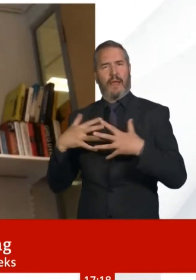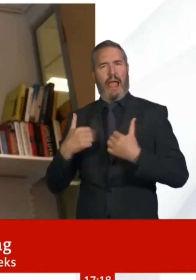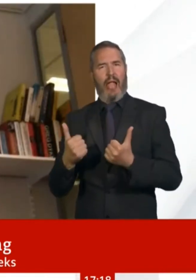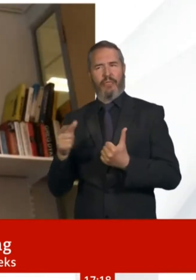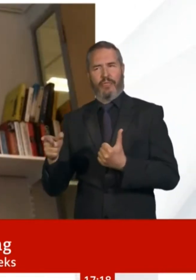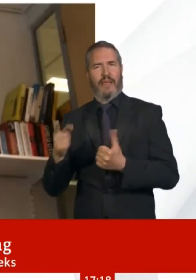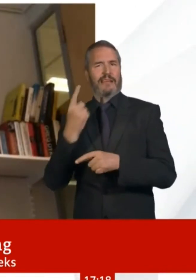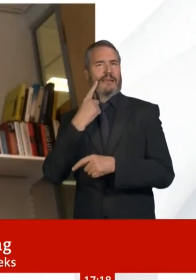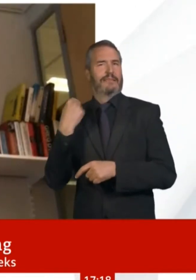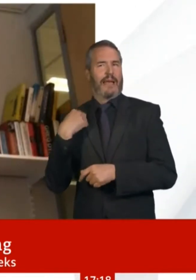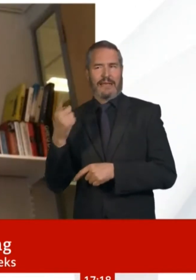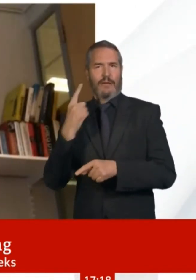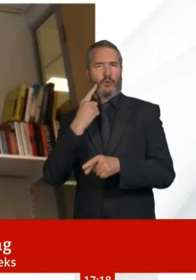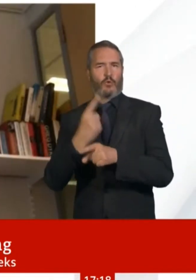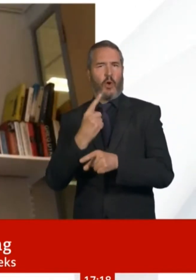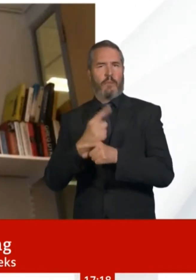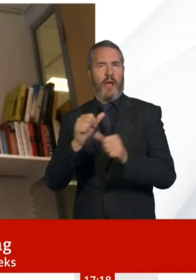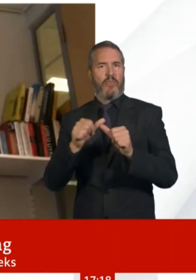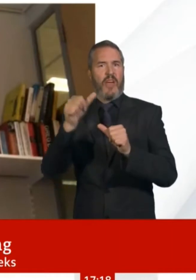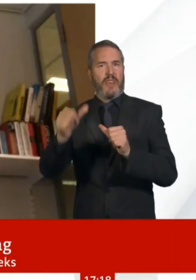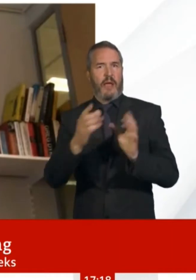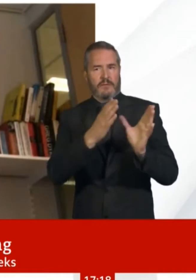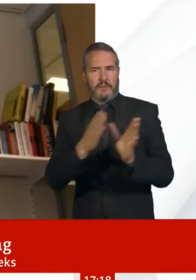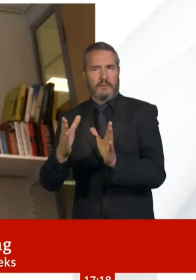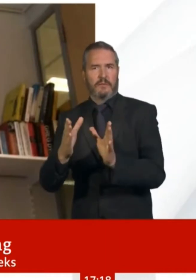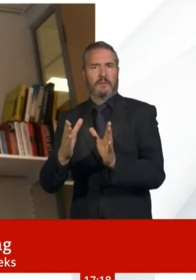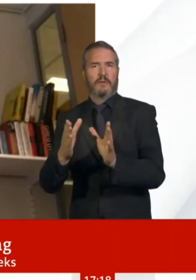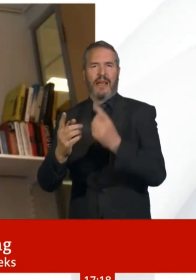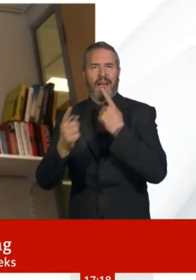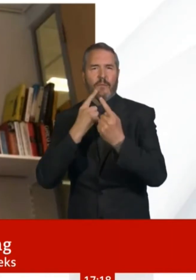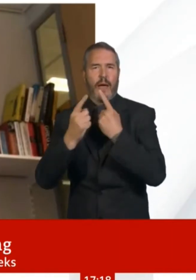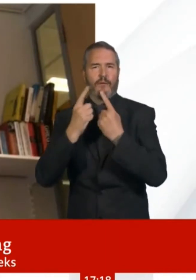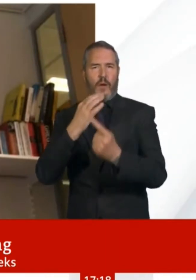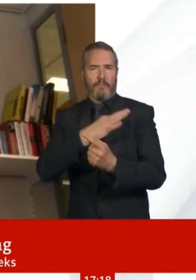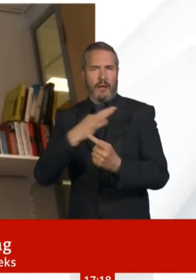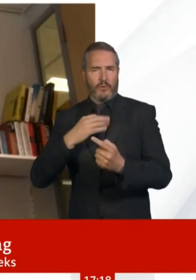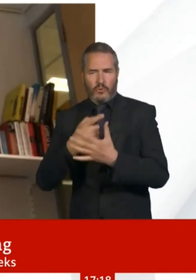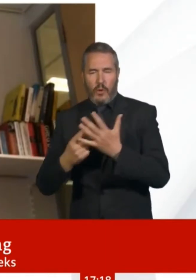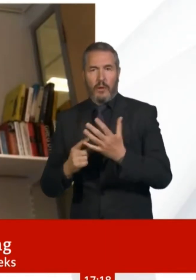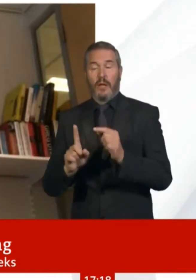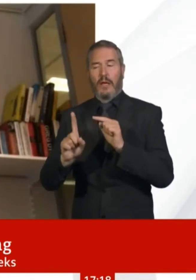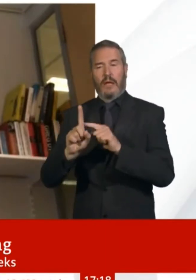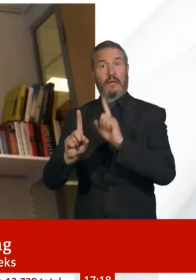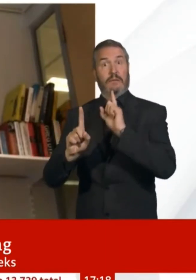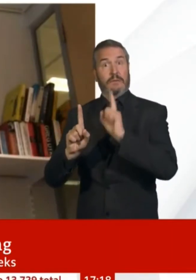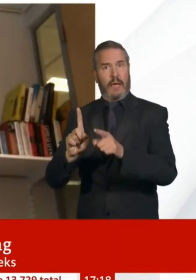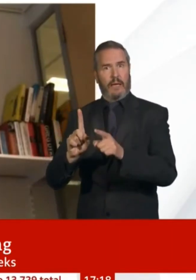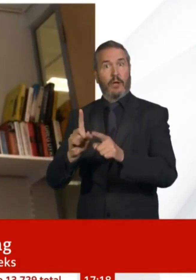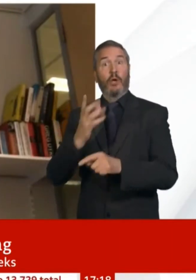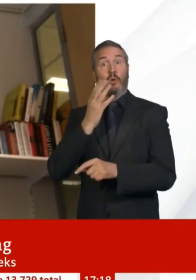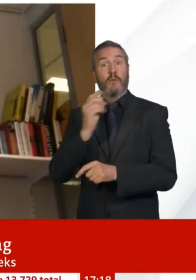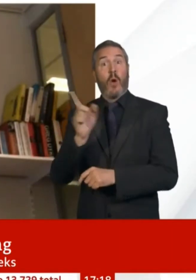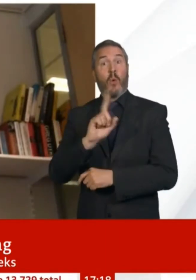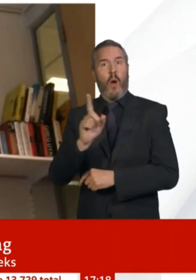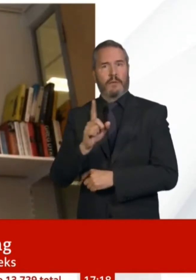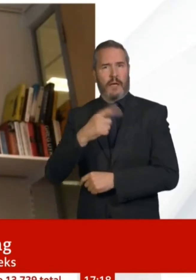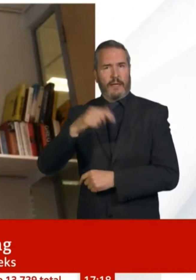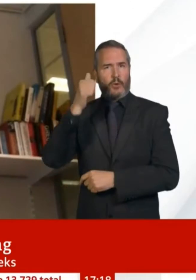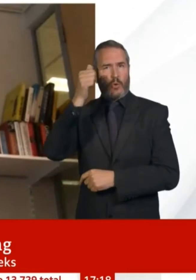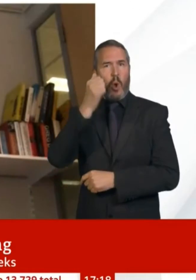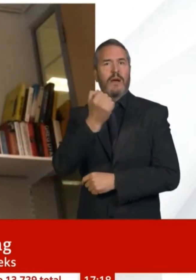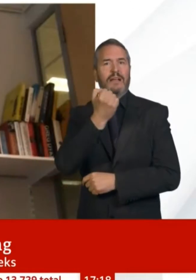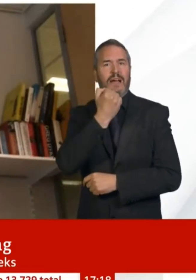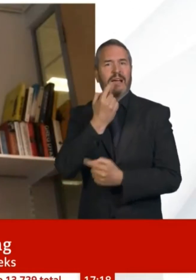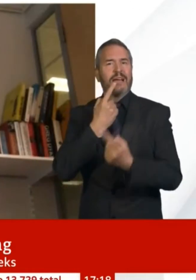should manage this next phase of the outbreak, that data that SAGE needs that you were talking about, he said one bit of information that would be really useful is serology data.